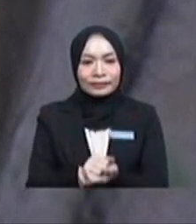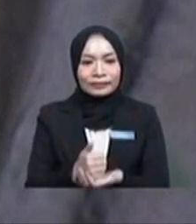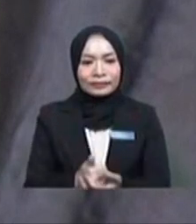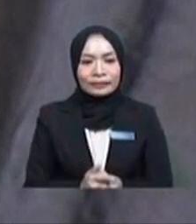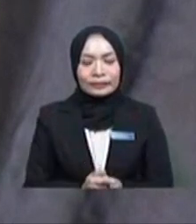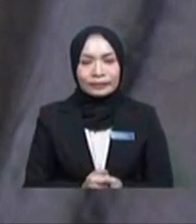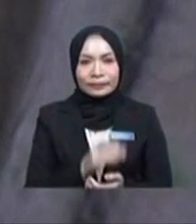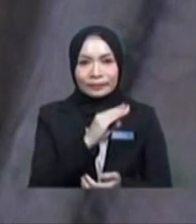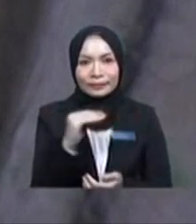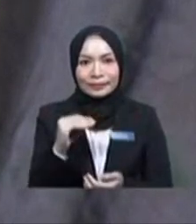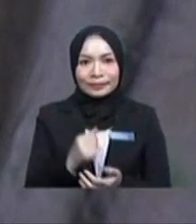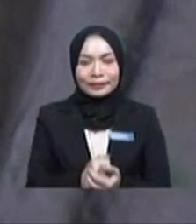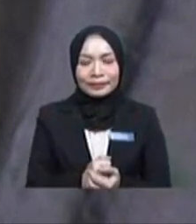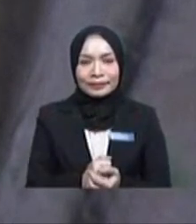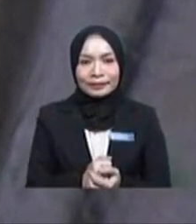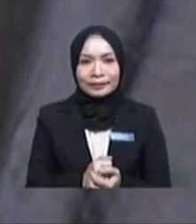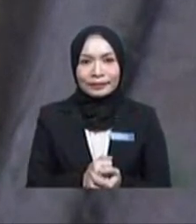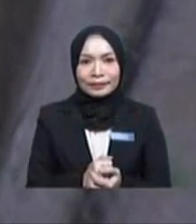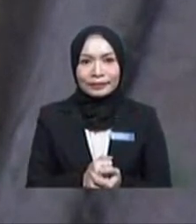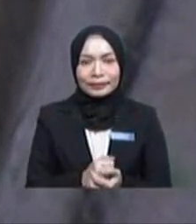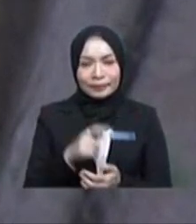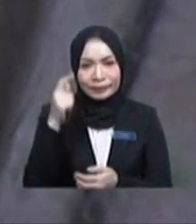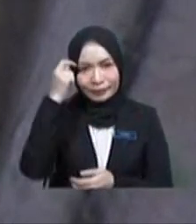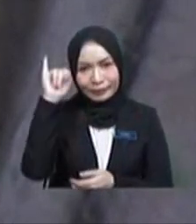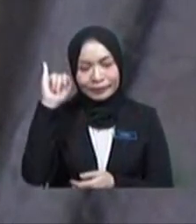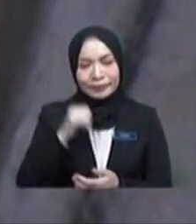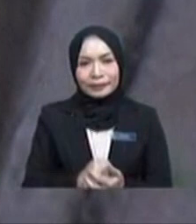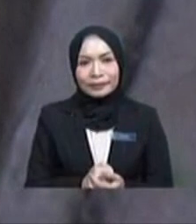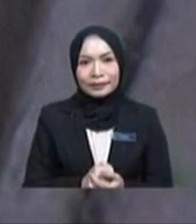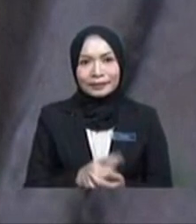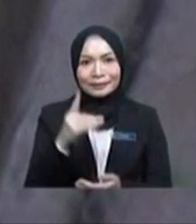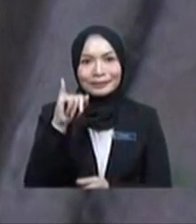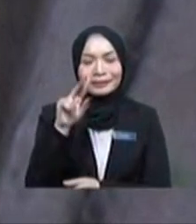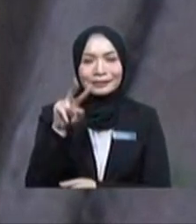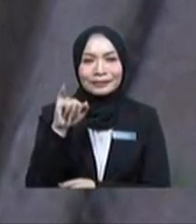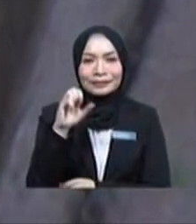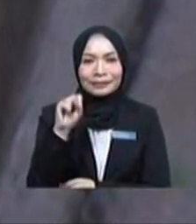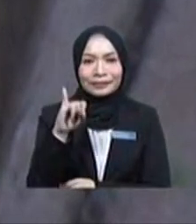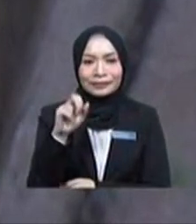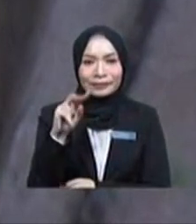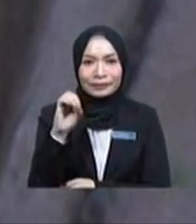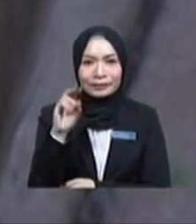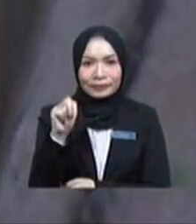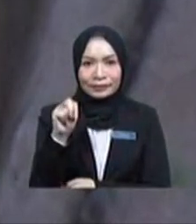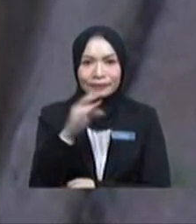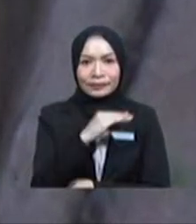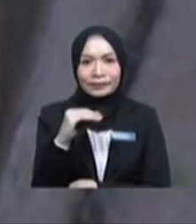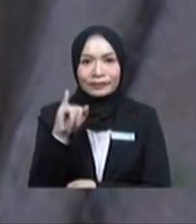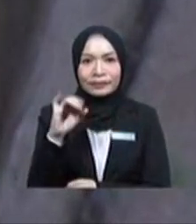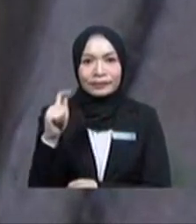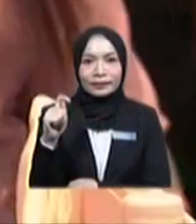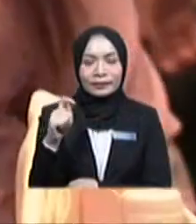Educational Technology Division, or BSTP, and the Information Management